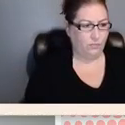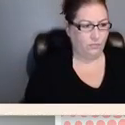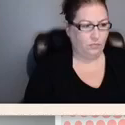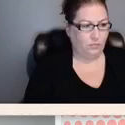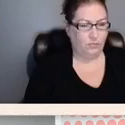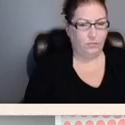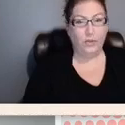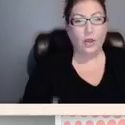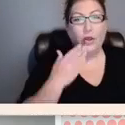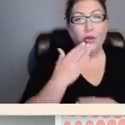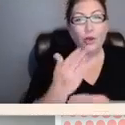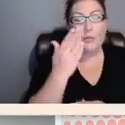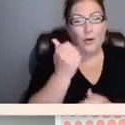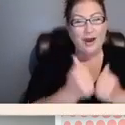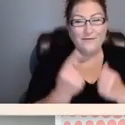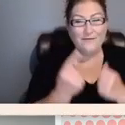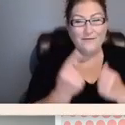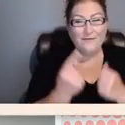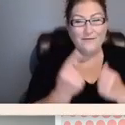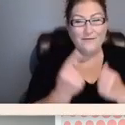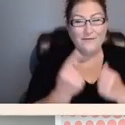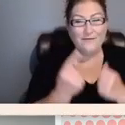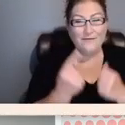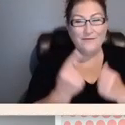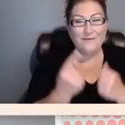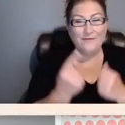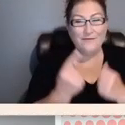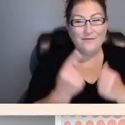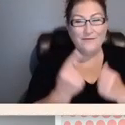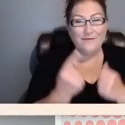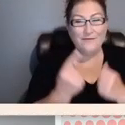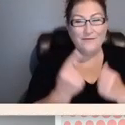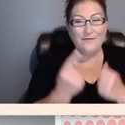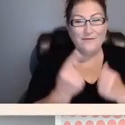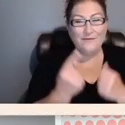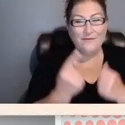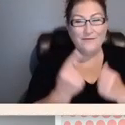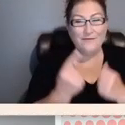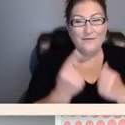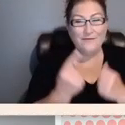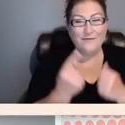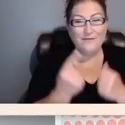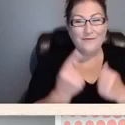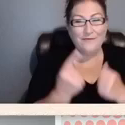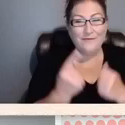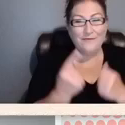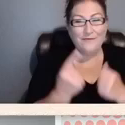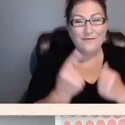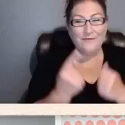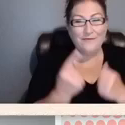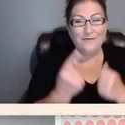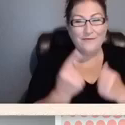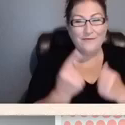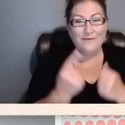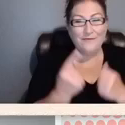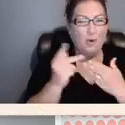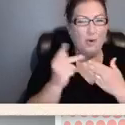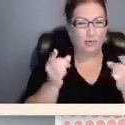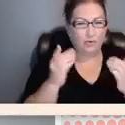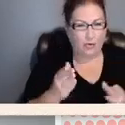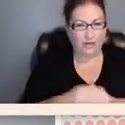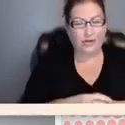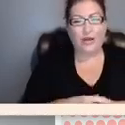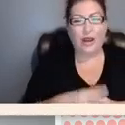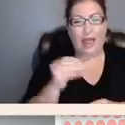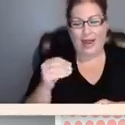Good morning, everybody, and welcome back to the 22nd Annual Family Cafe. I'm Jeremy Countryman, Program Director, and I have Joe McCann, Good